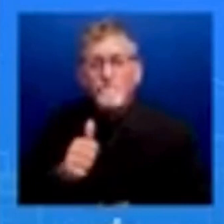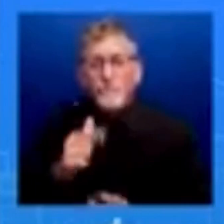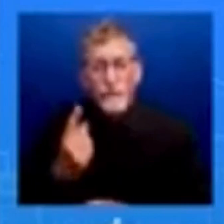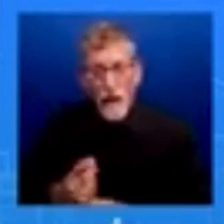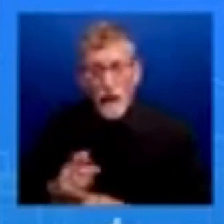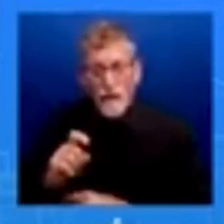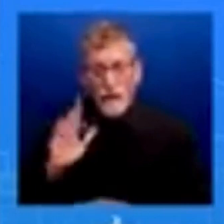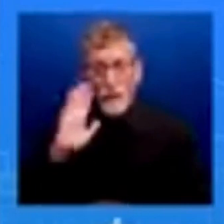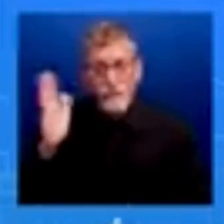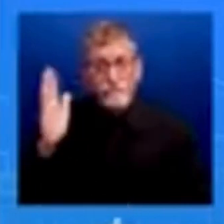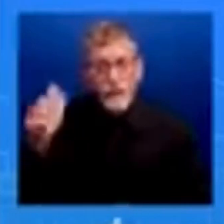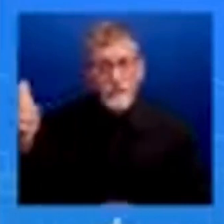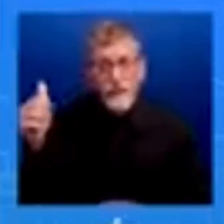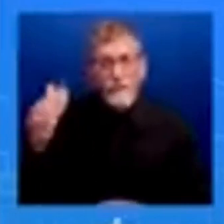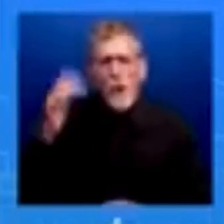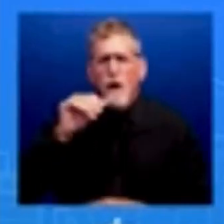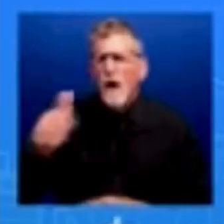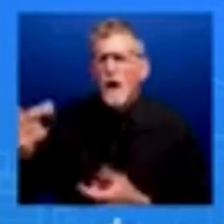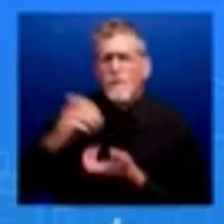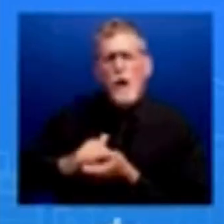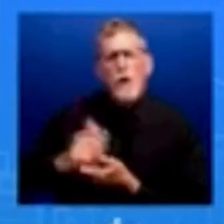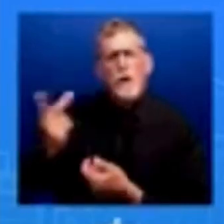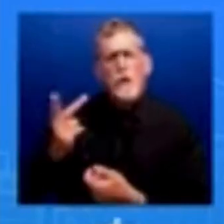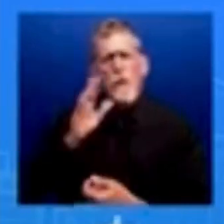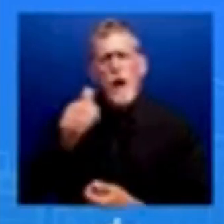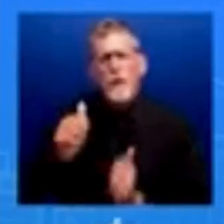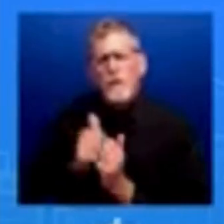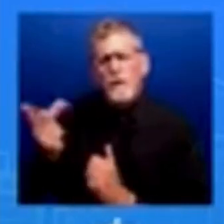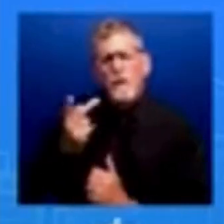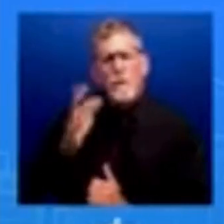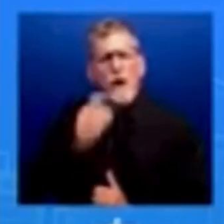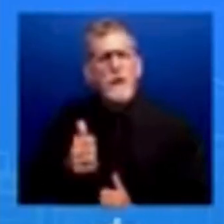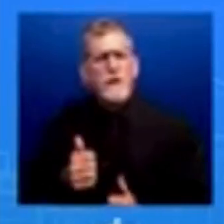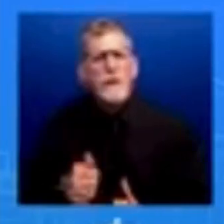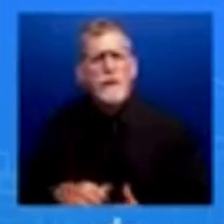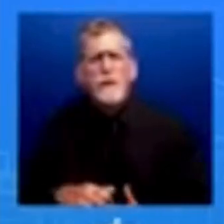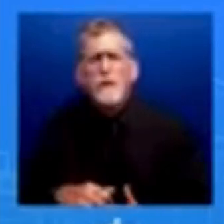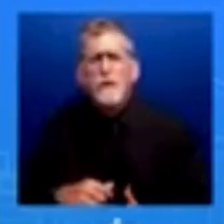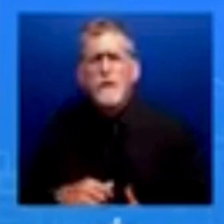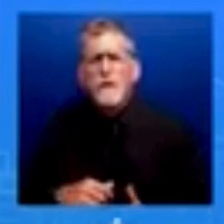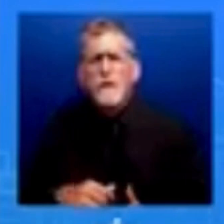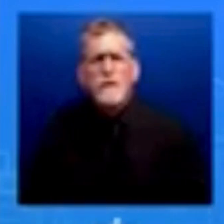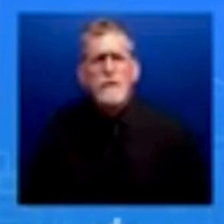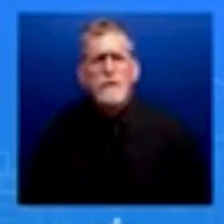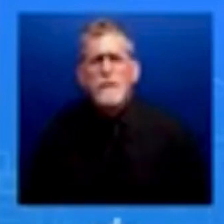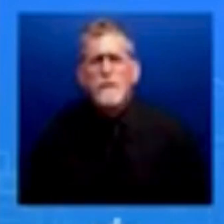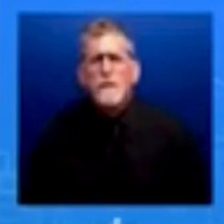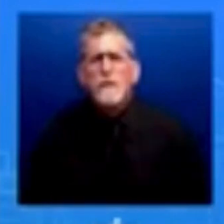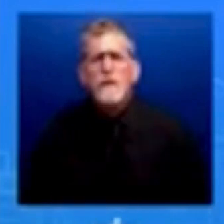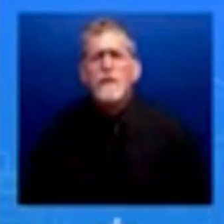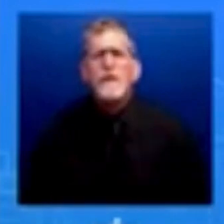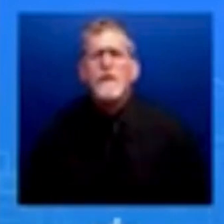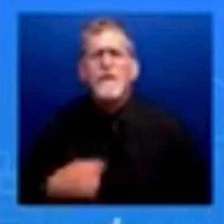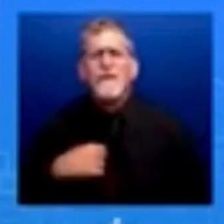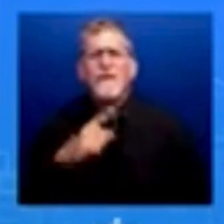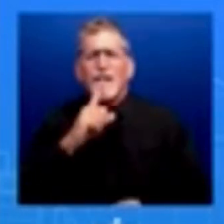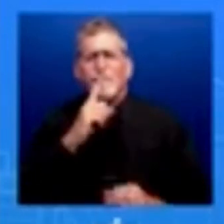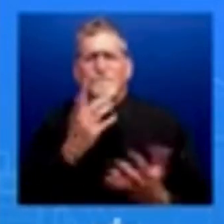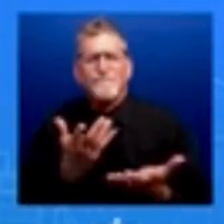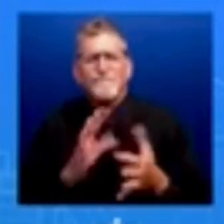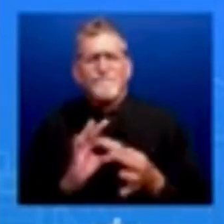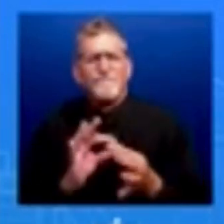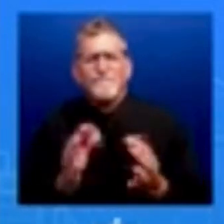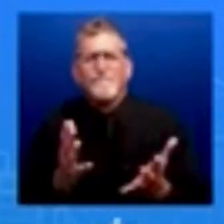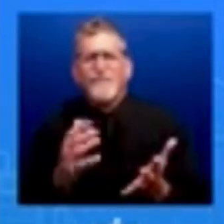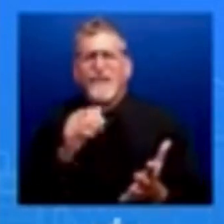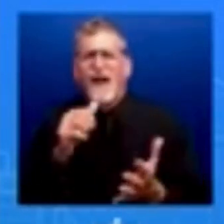you having one? I would not say that is true. I was not part of the deliberation on this with our National Security Council. It is a